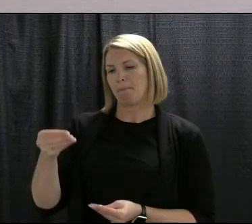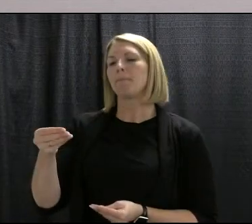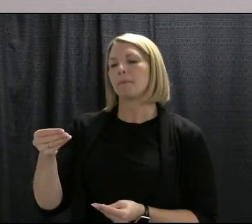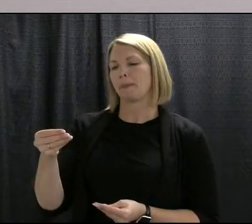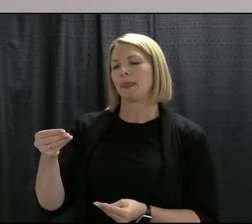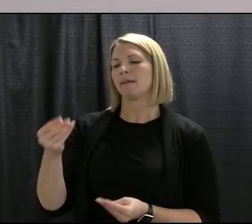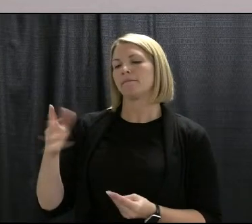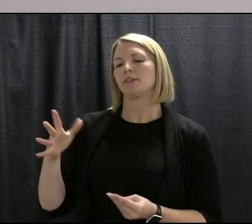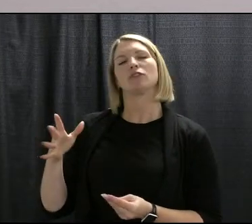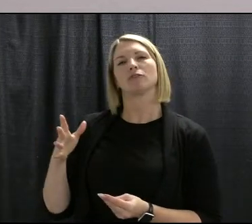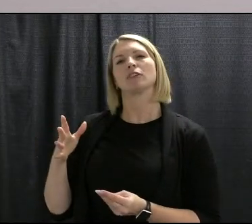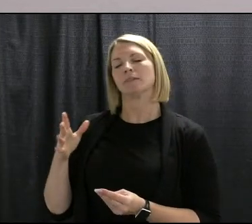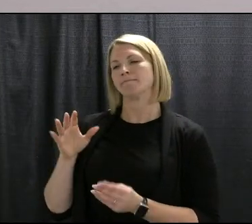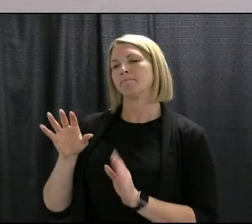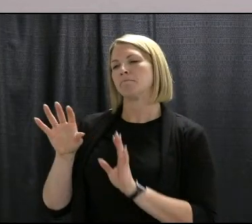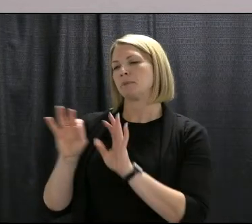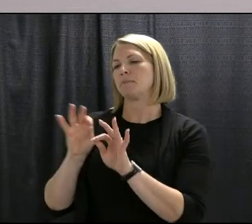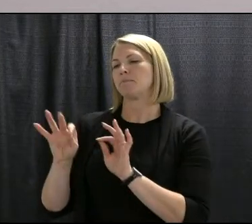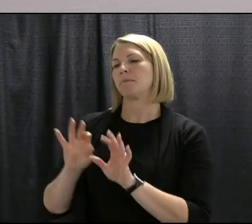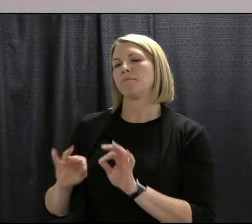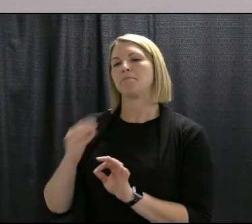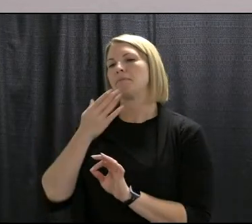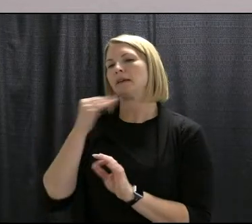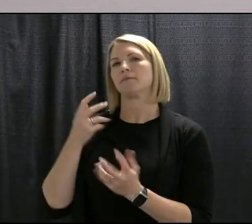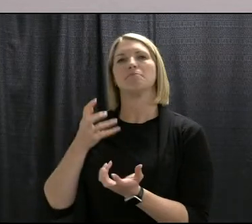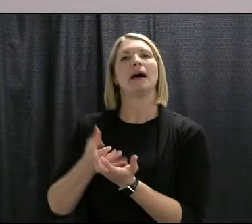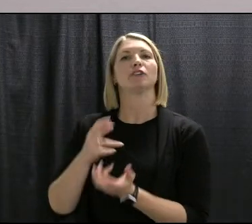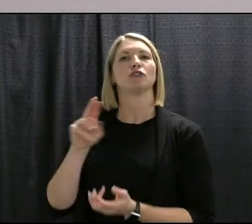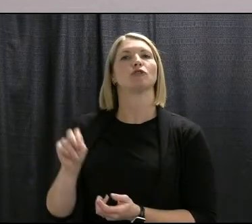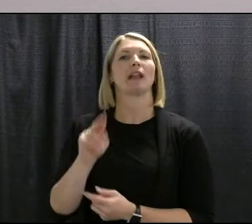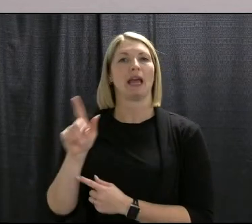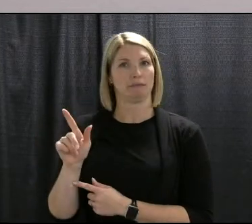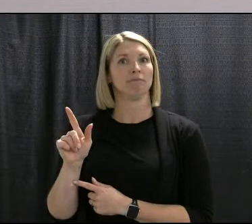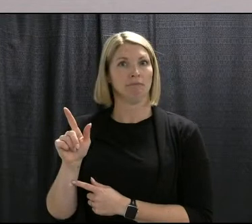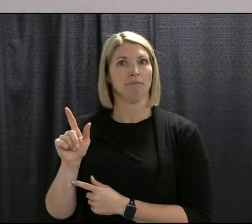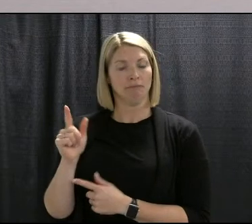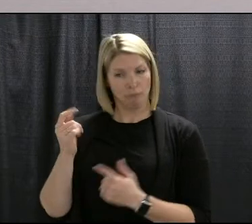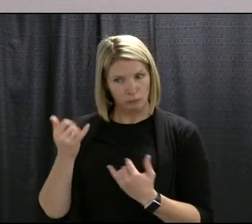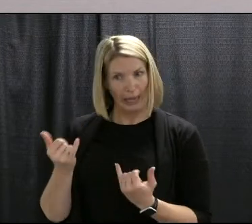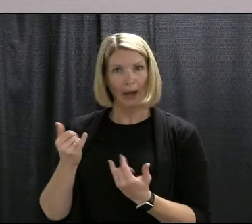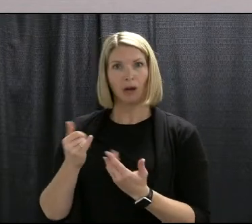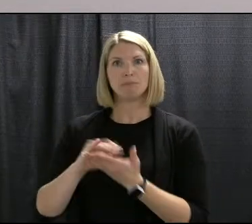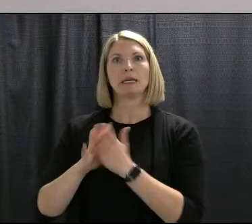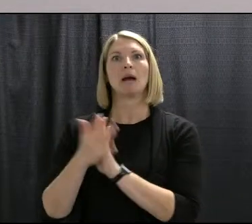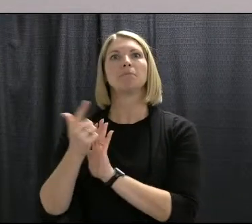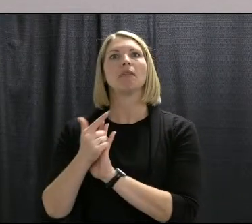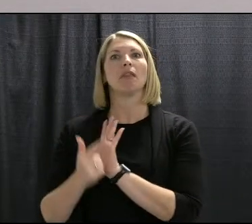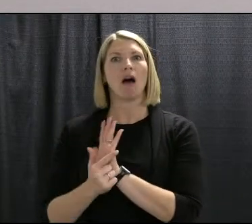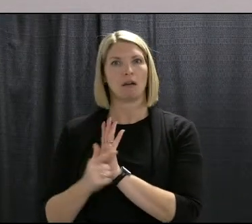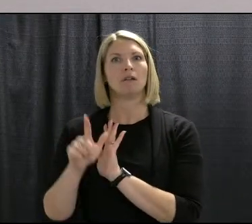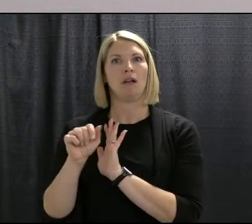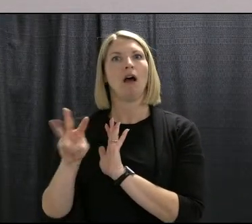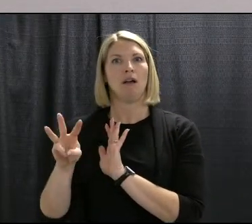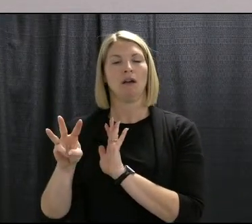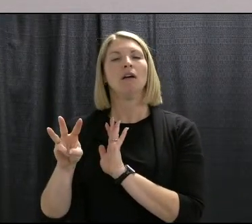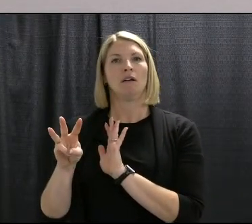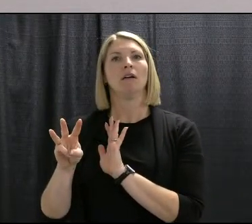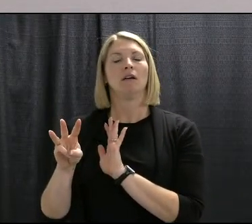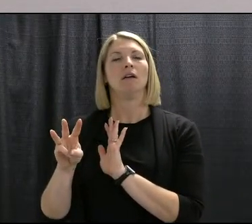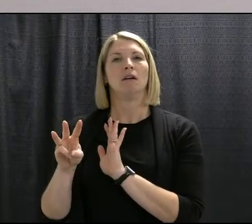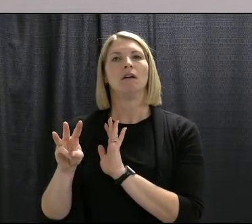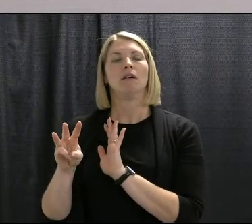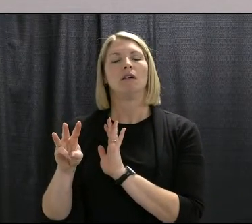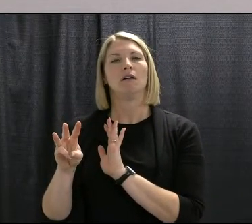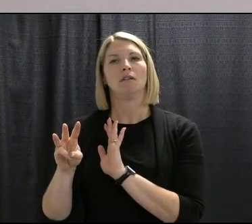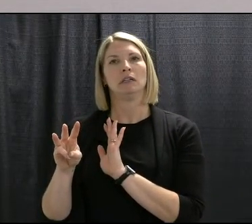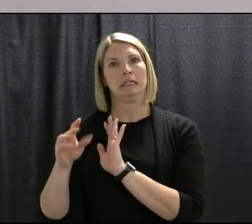into what's best for Newfoundland and Labrador, and we have now enshrined that in law. And in the public sector, enshrined